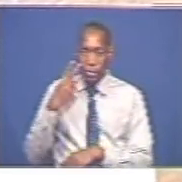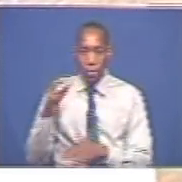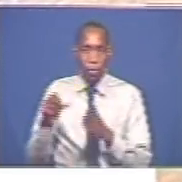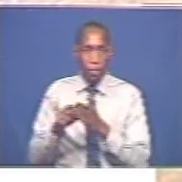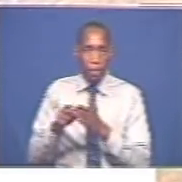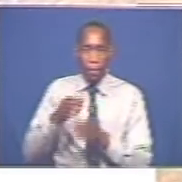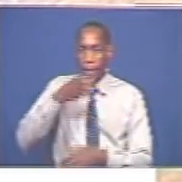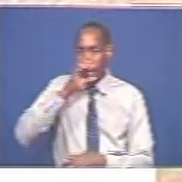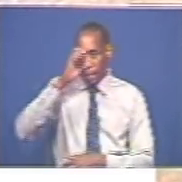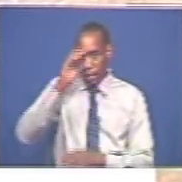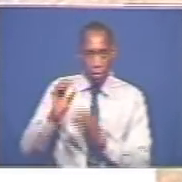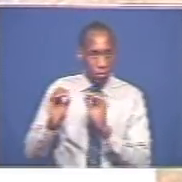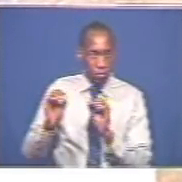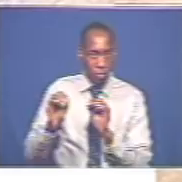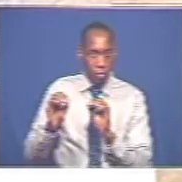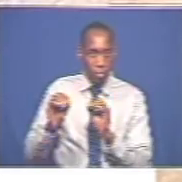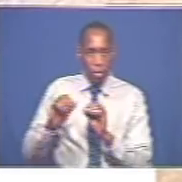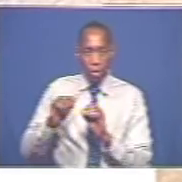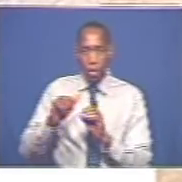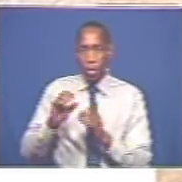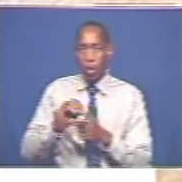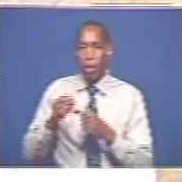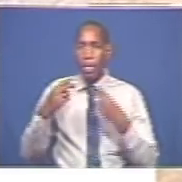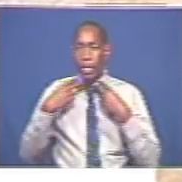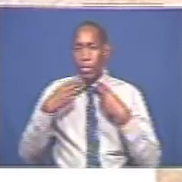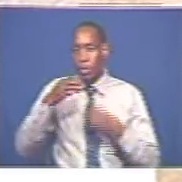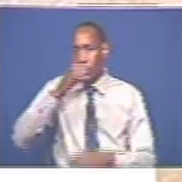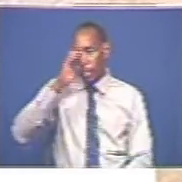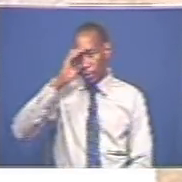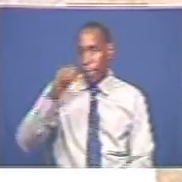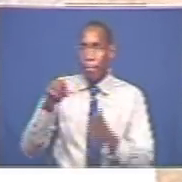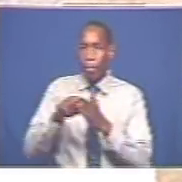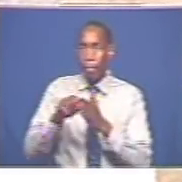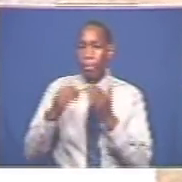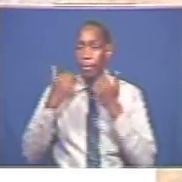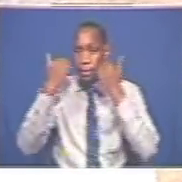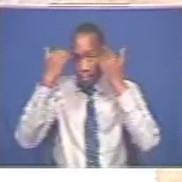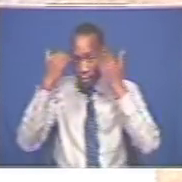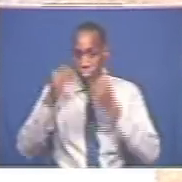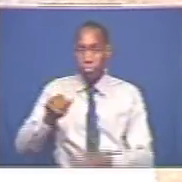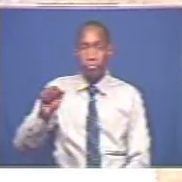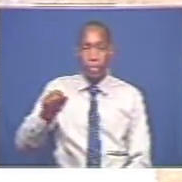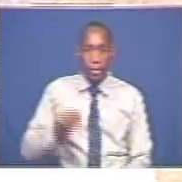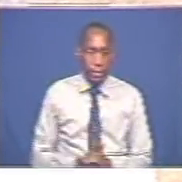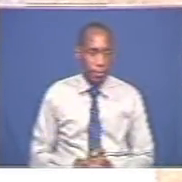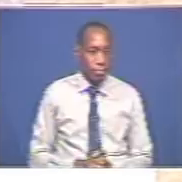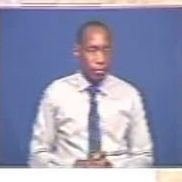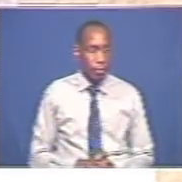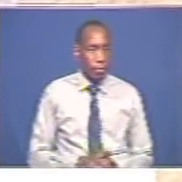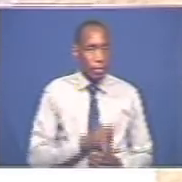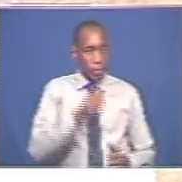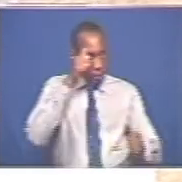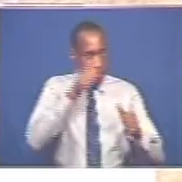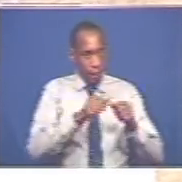the alcohol or the addiction to alcohol. The problem was actually depression. Yeah. Yes. So you're remembering what the